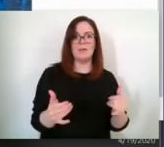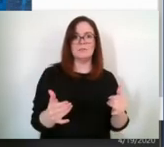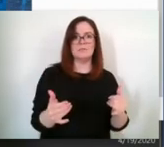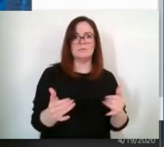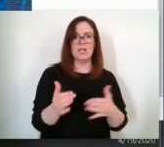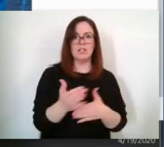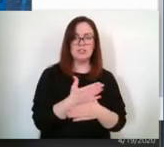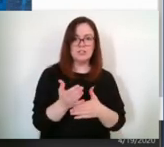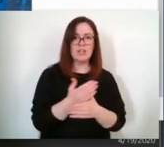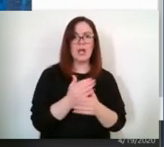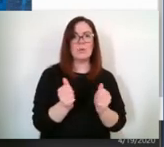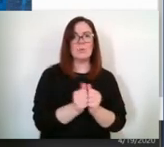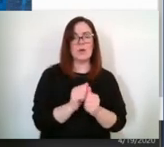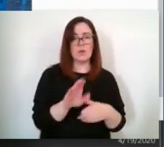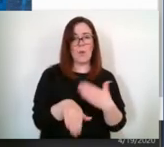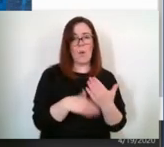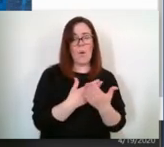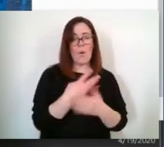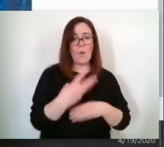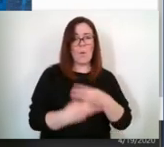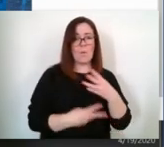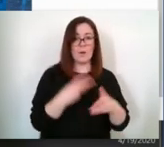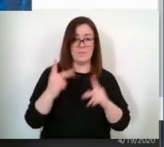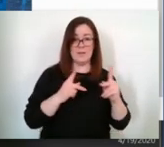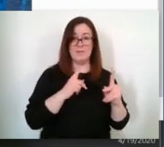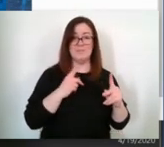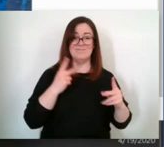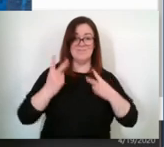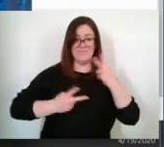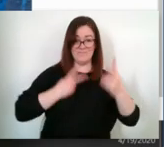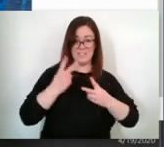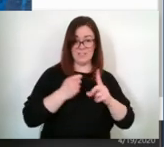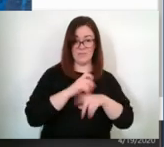with the whole world and people come from all over the world to come see it.